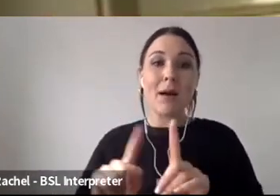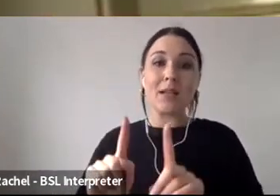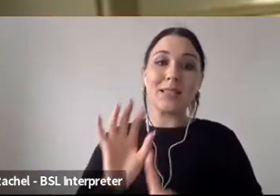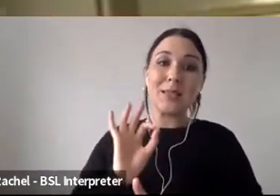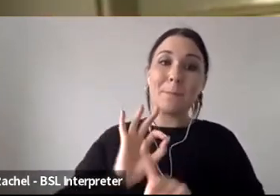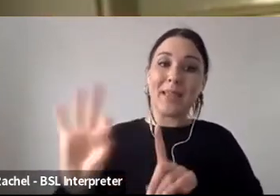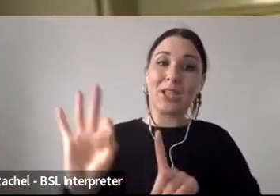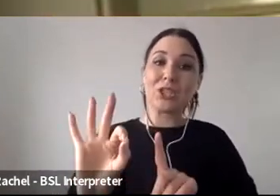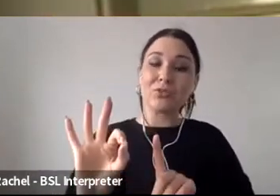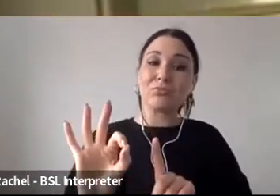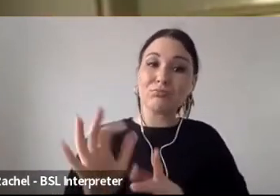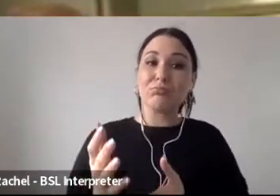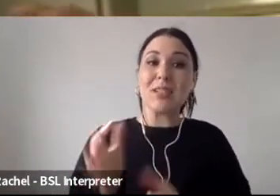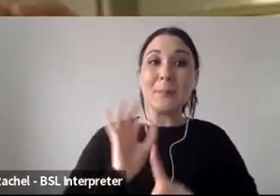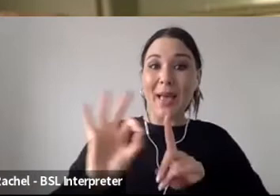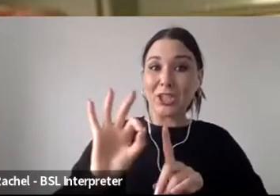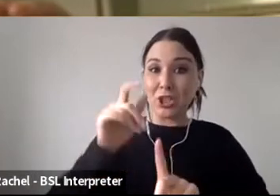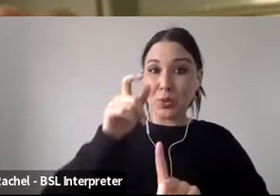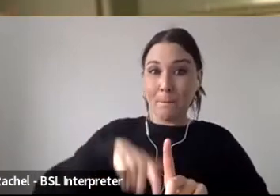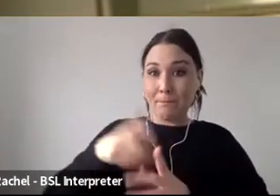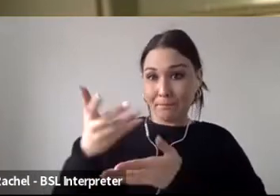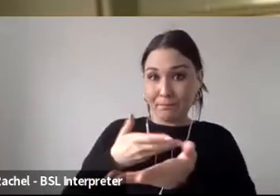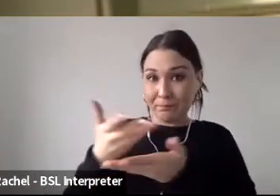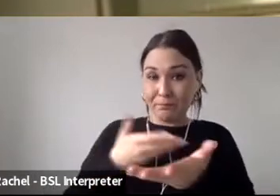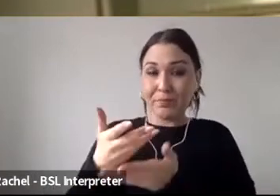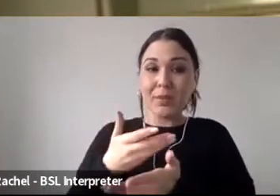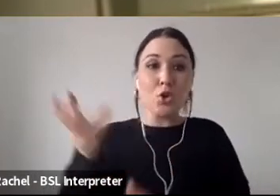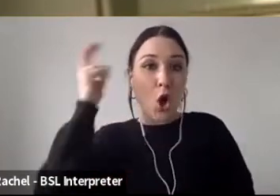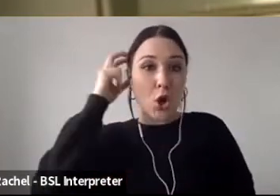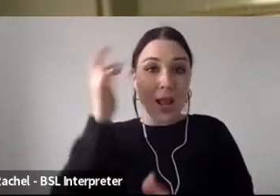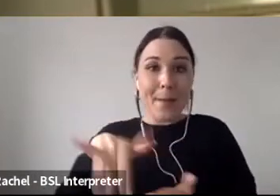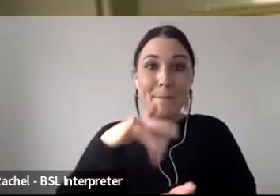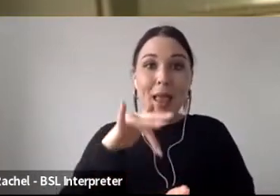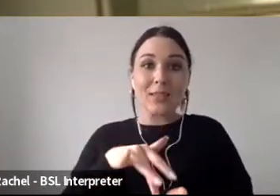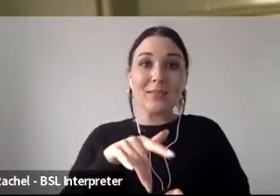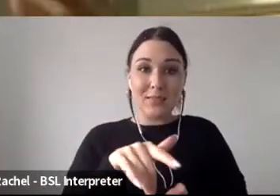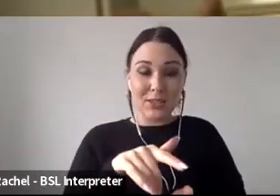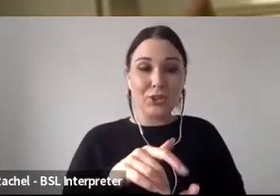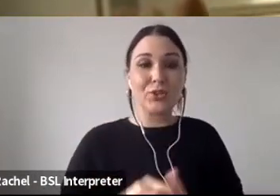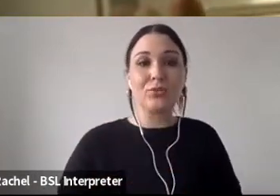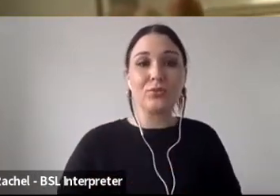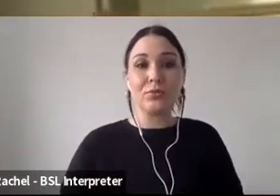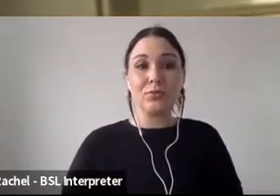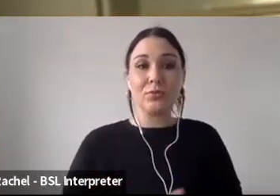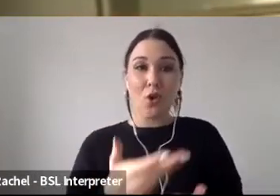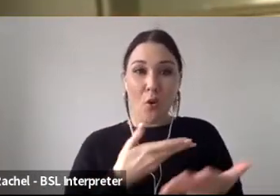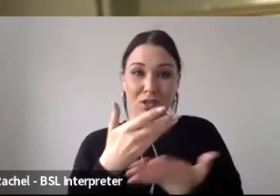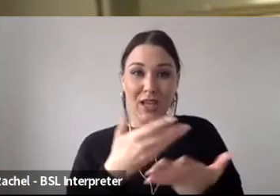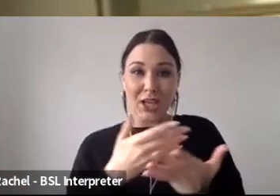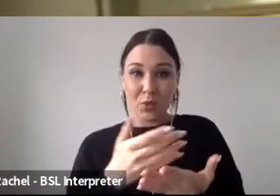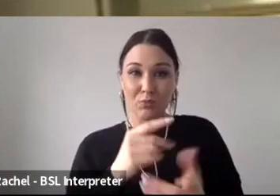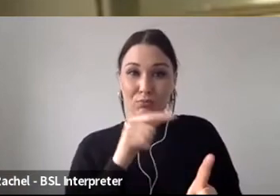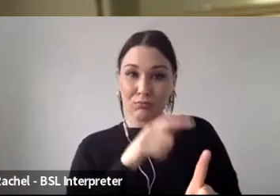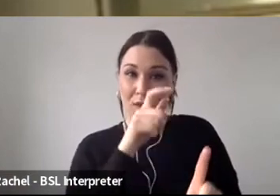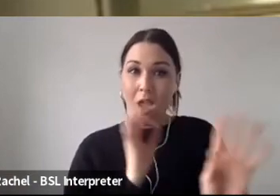There are several cochlear implant centre in the UK. You could have a conversation with them, and